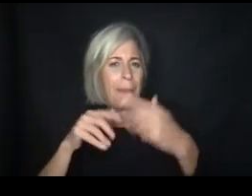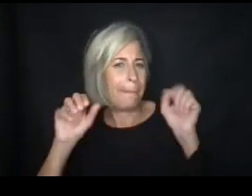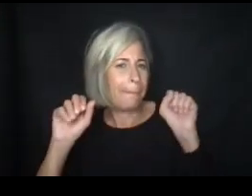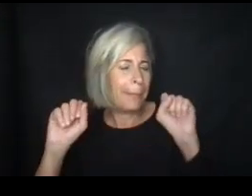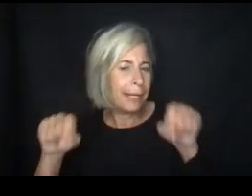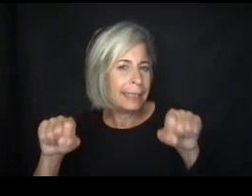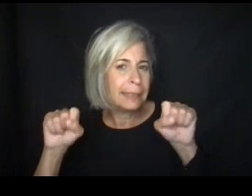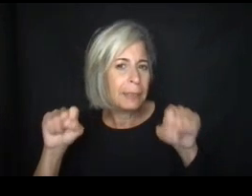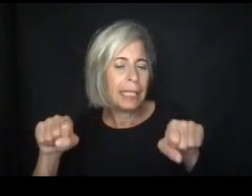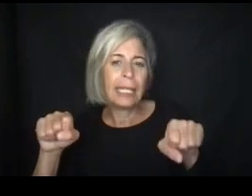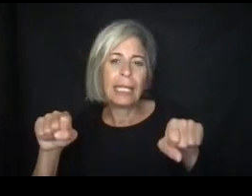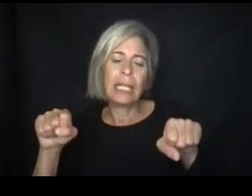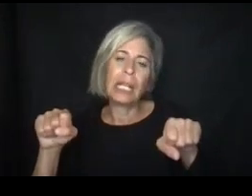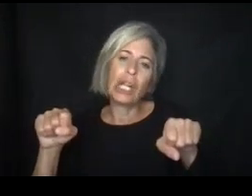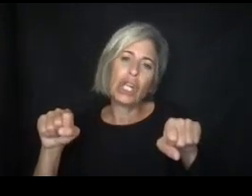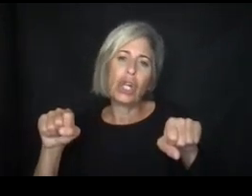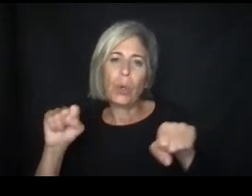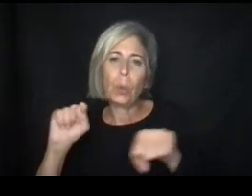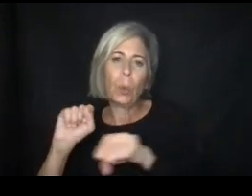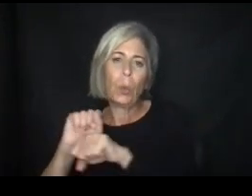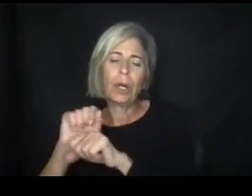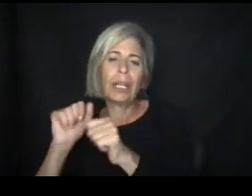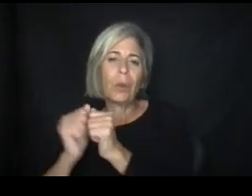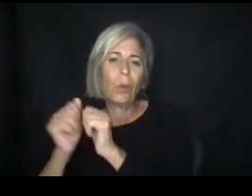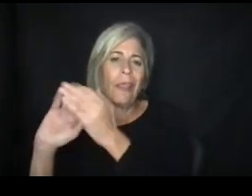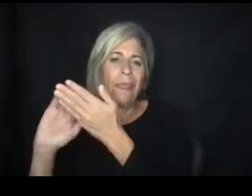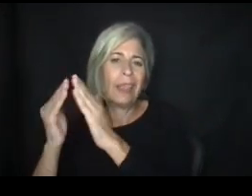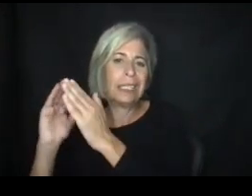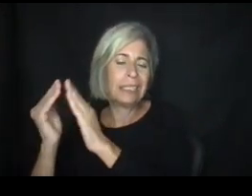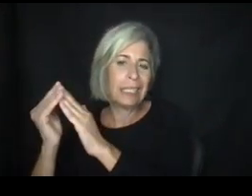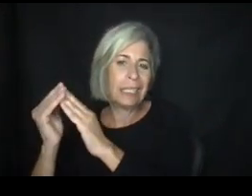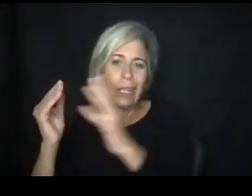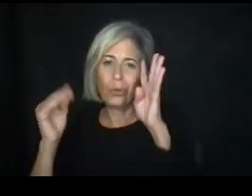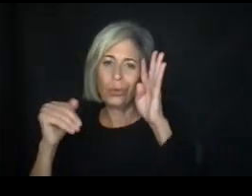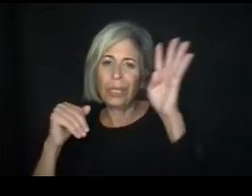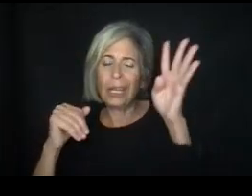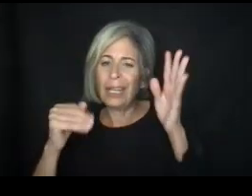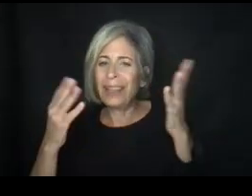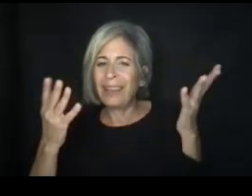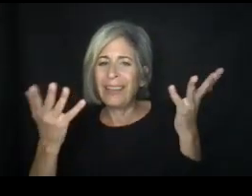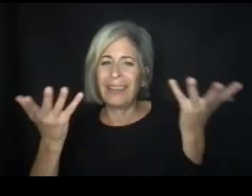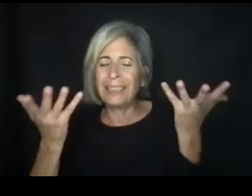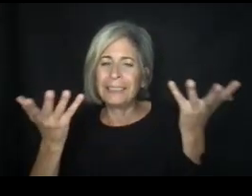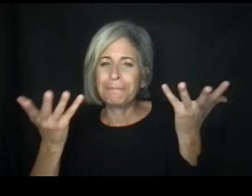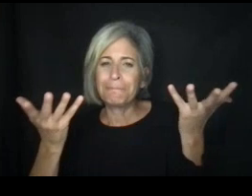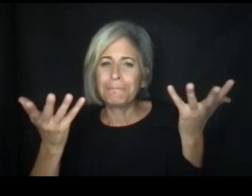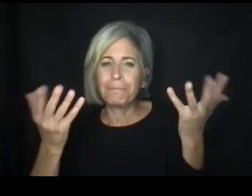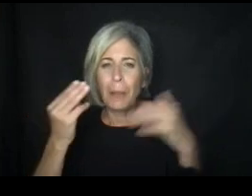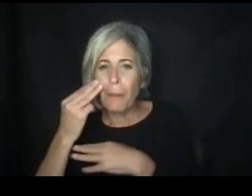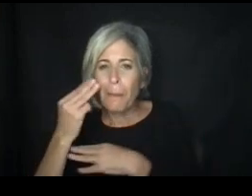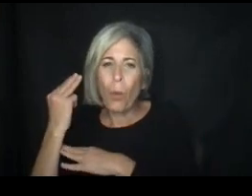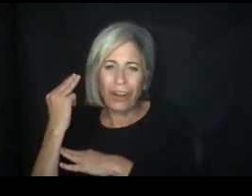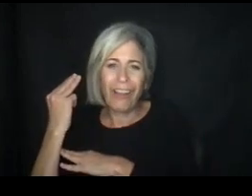possibly working with the city on creating some kind of a